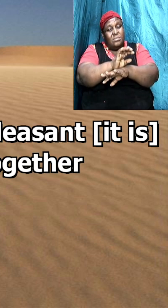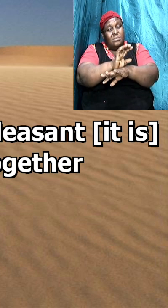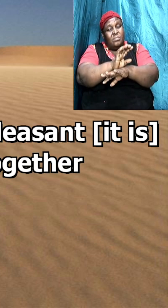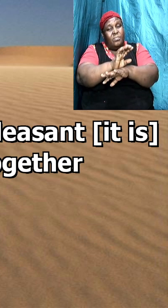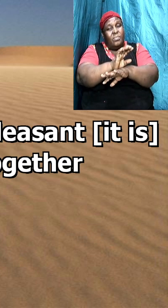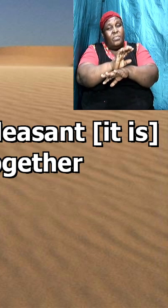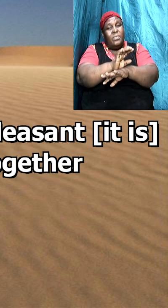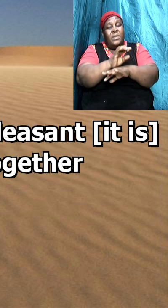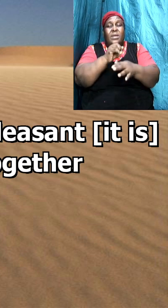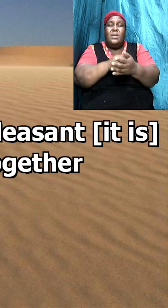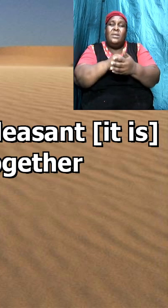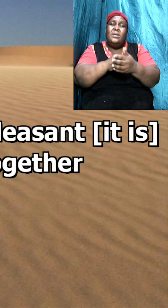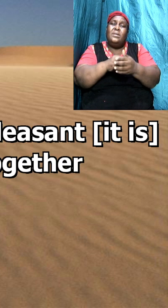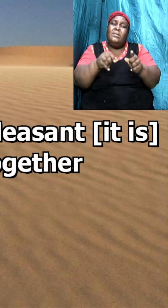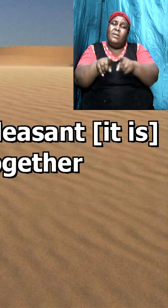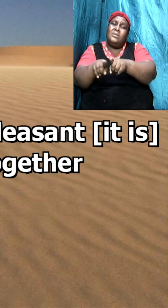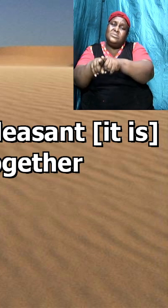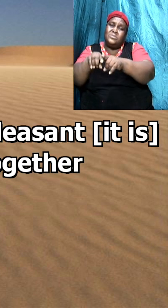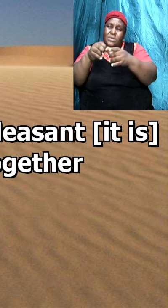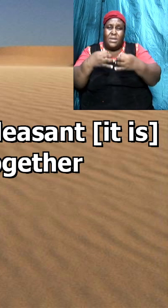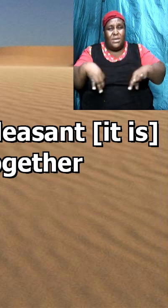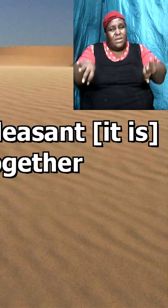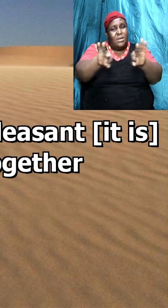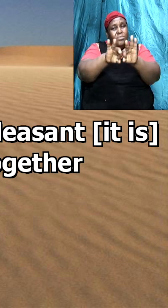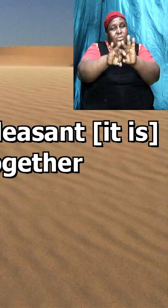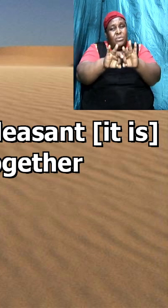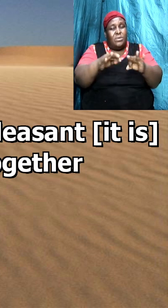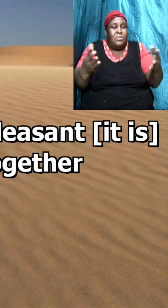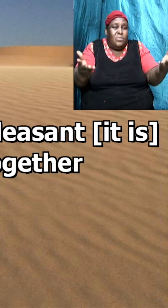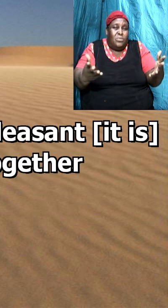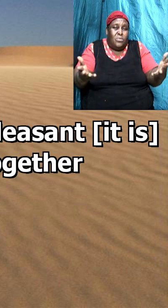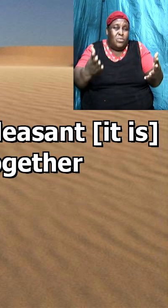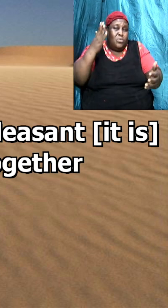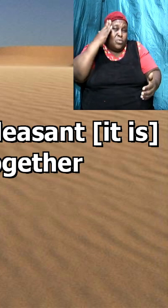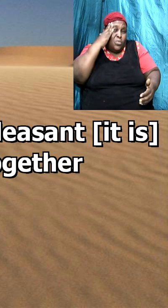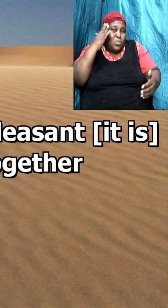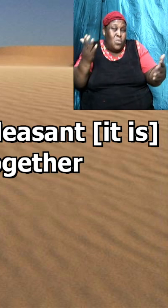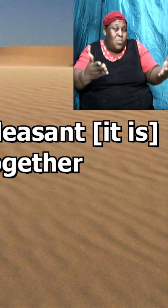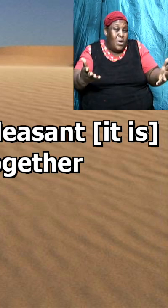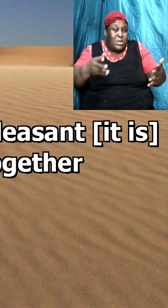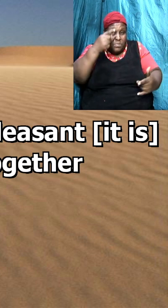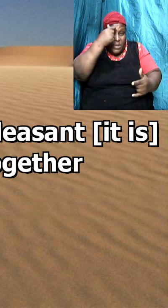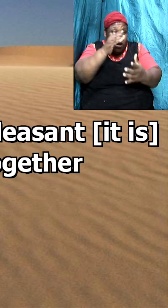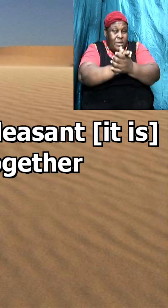it is also important to know what we believe in.